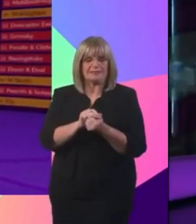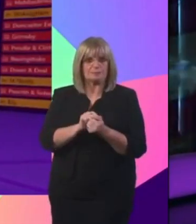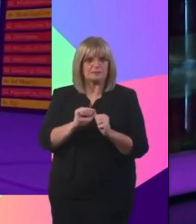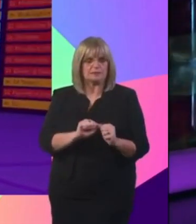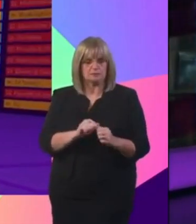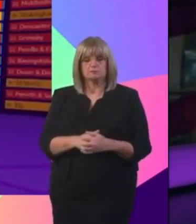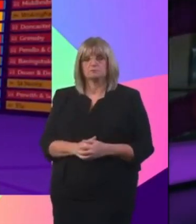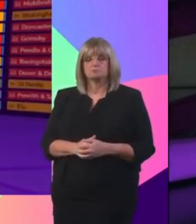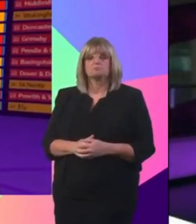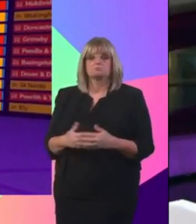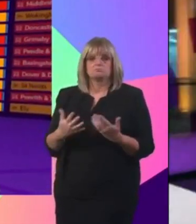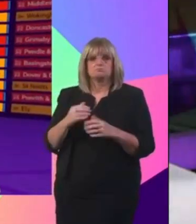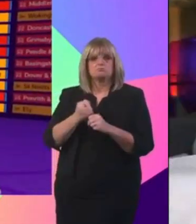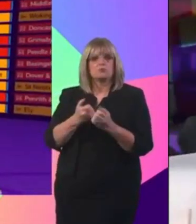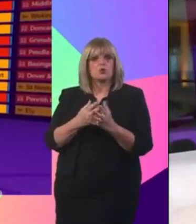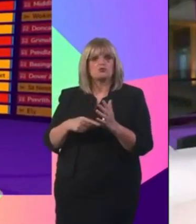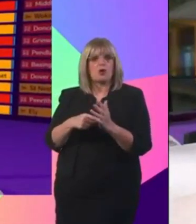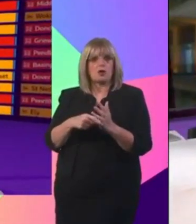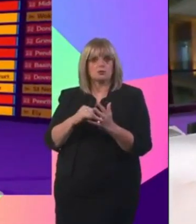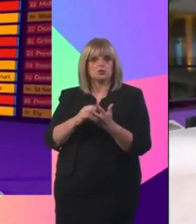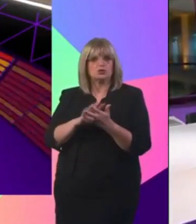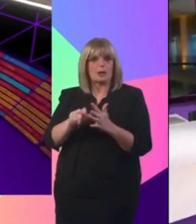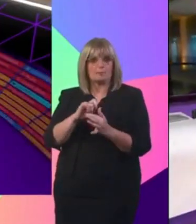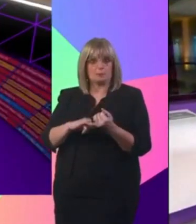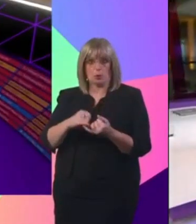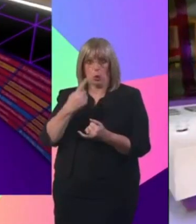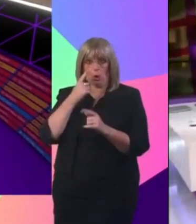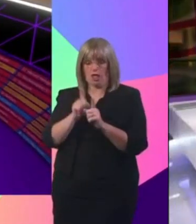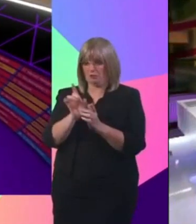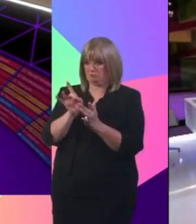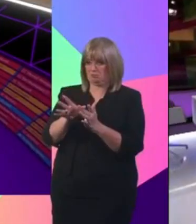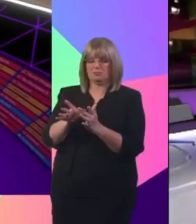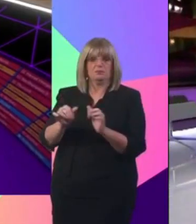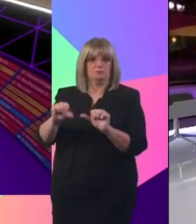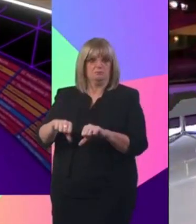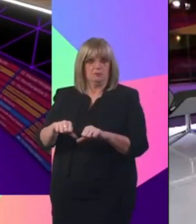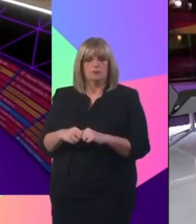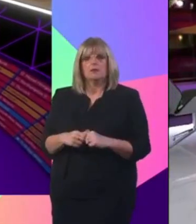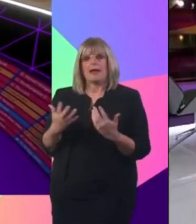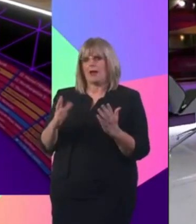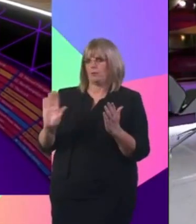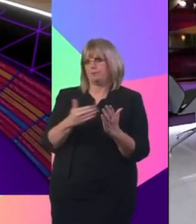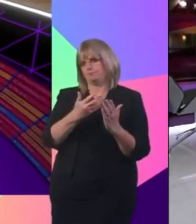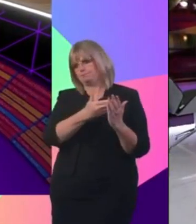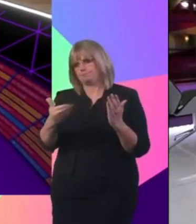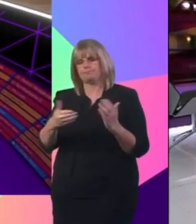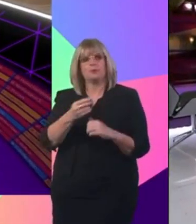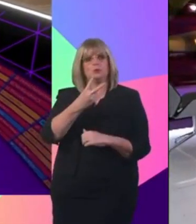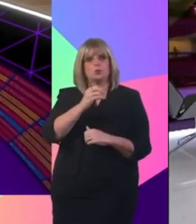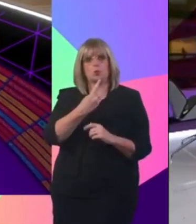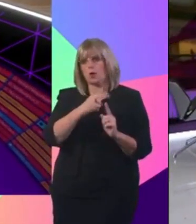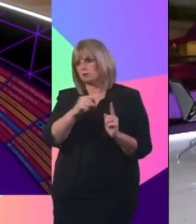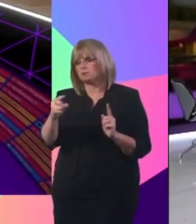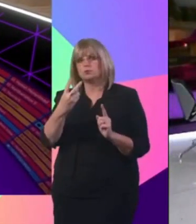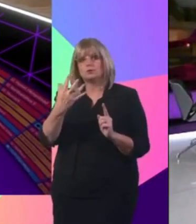but the public voted otherwise. And now it's time for someone else to take forward the leadership of the party. So I'm tendering my resignation,